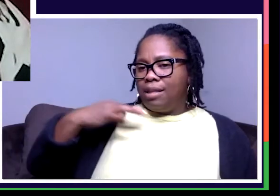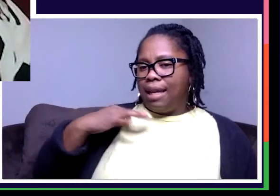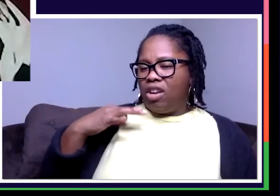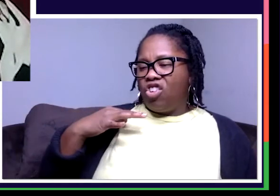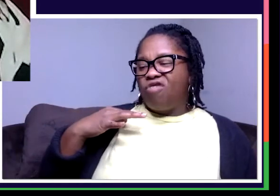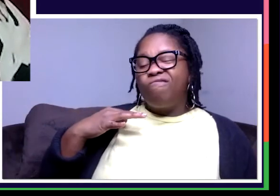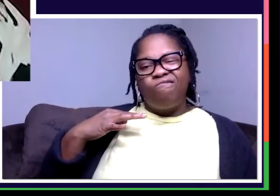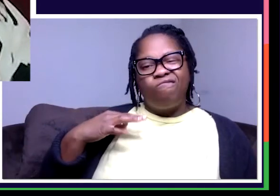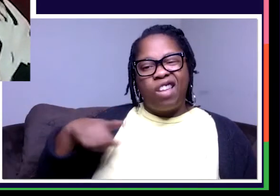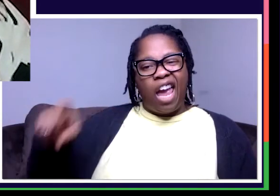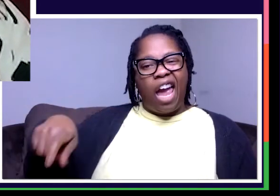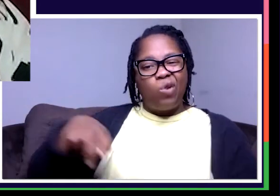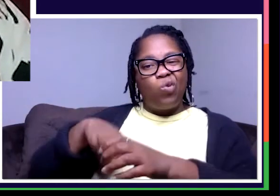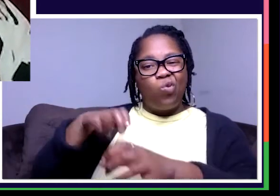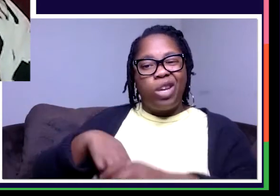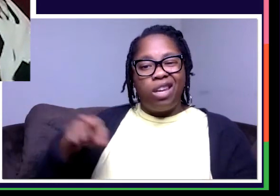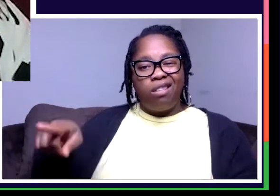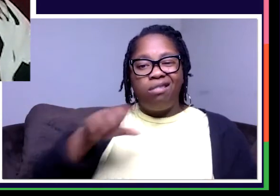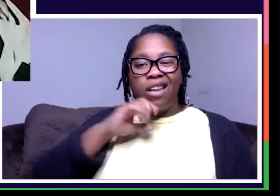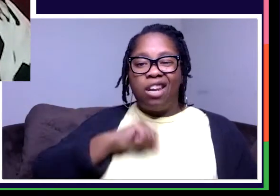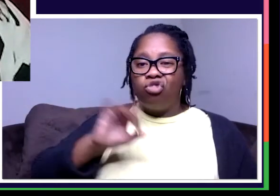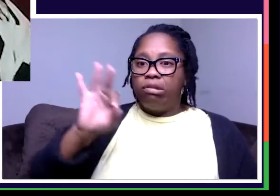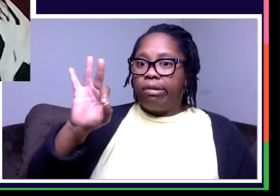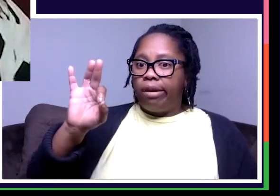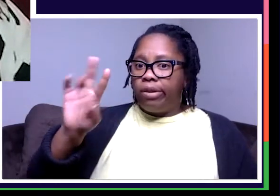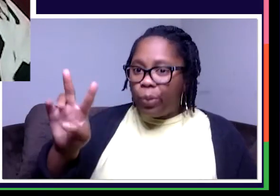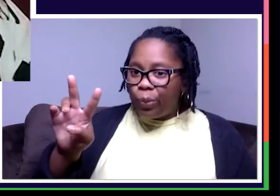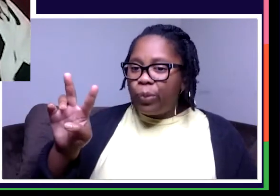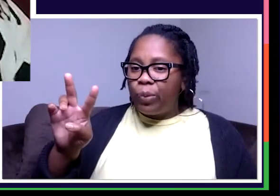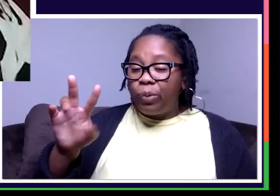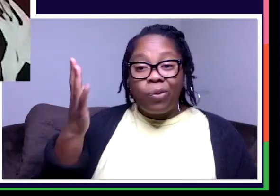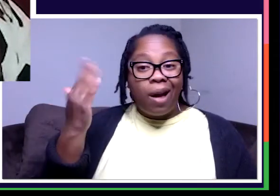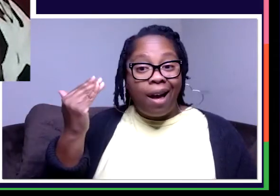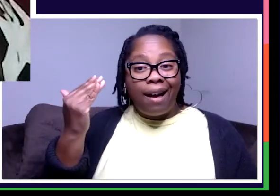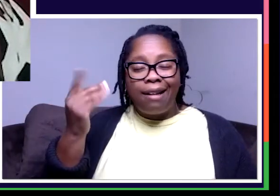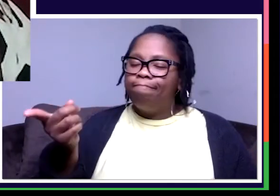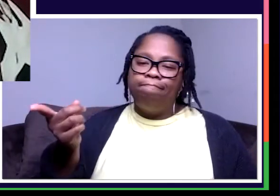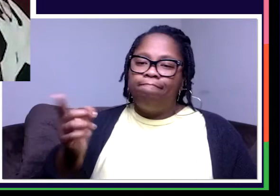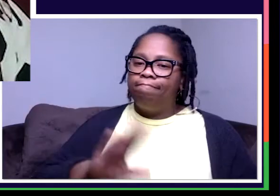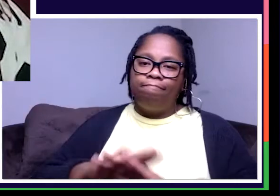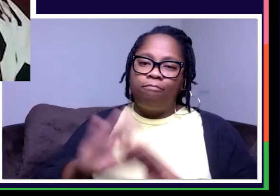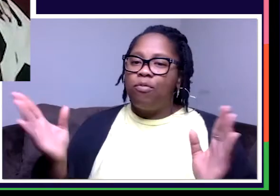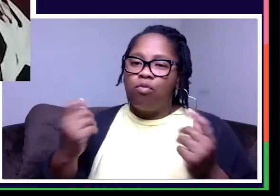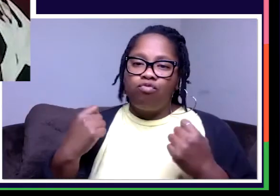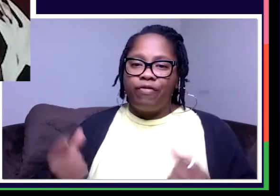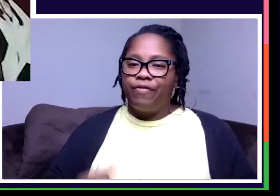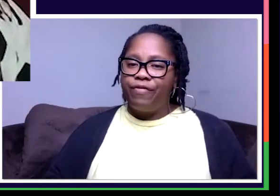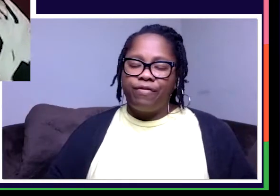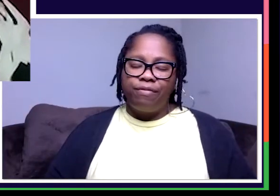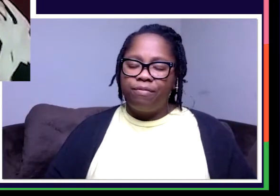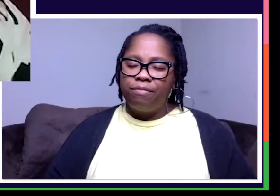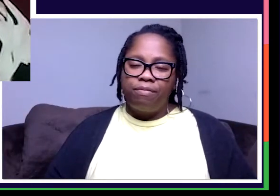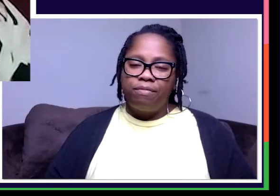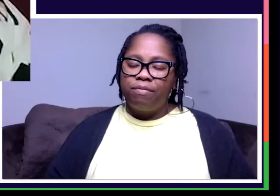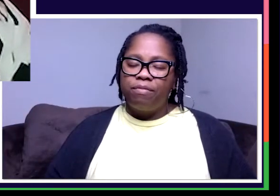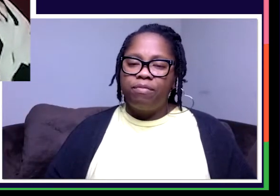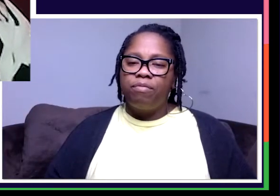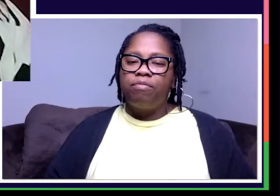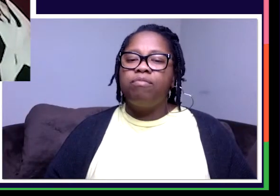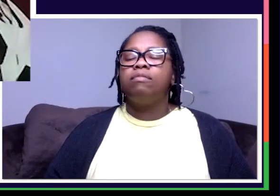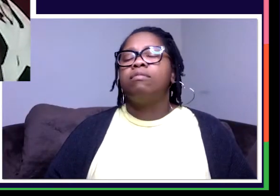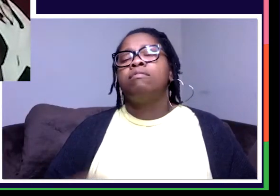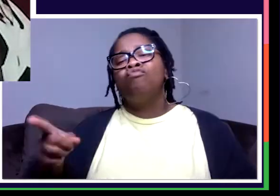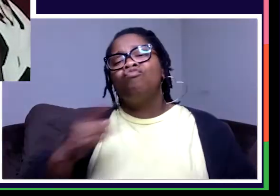Wheels volunteer when she had to quit at the age of 92 years old because she could no